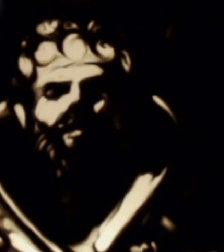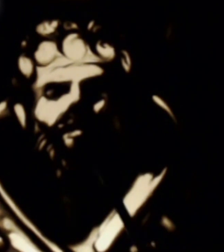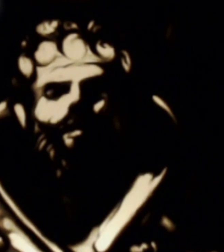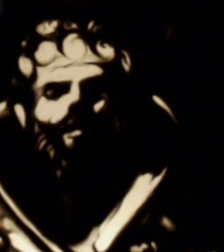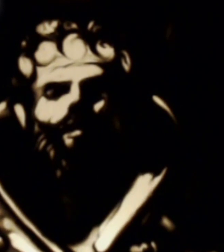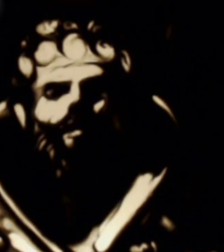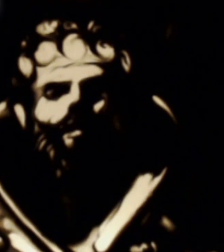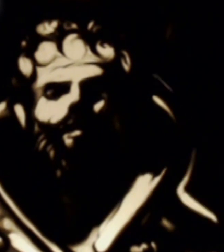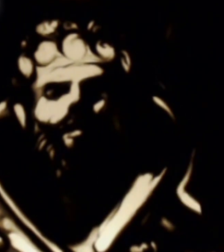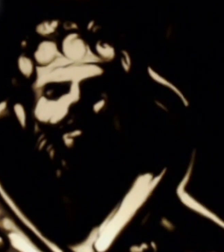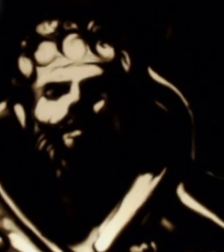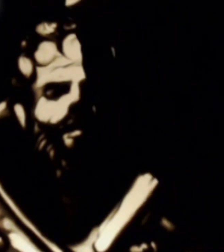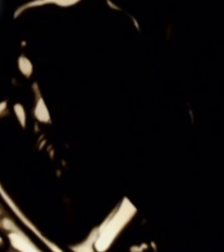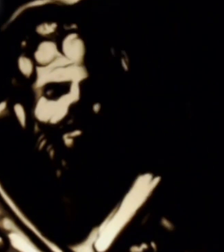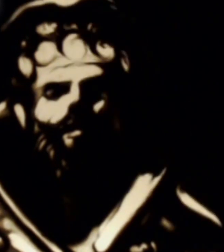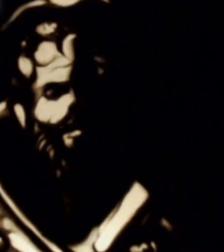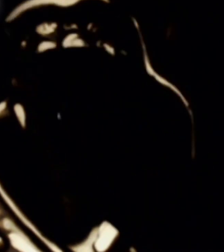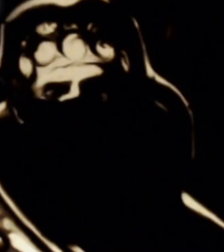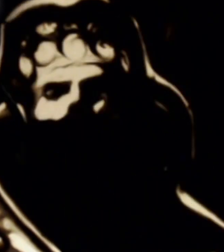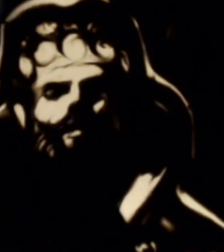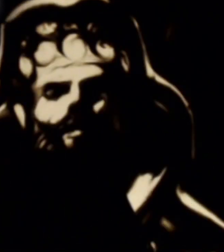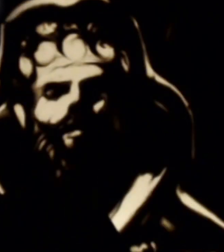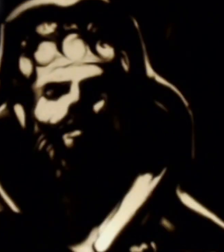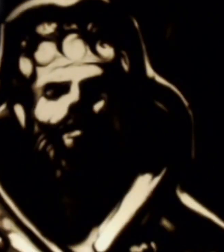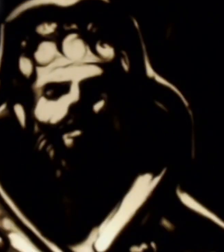within your house